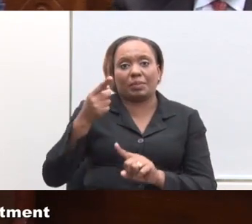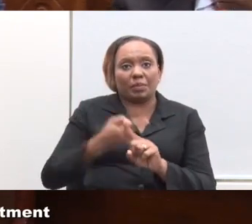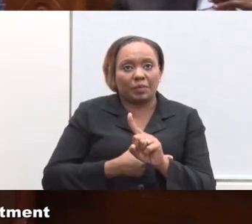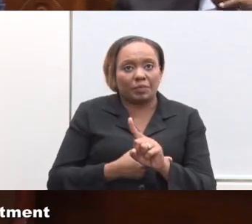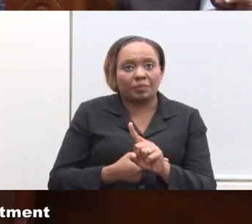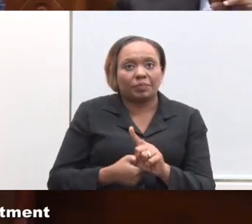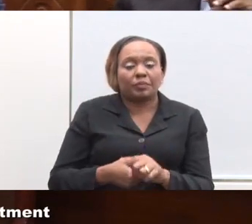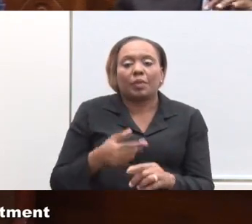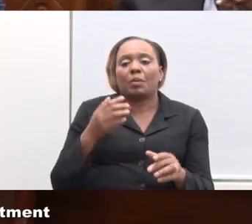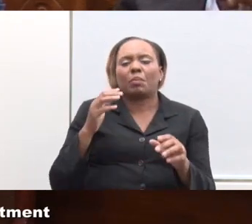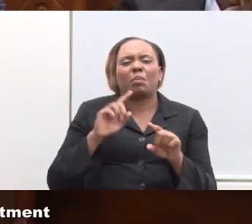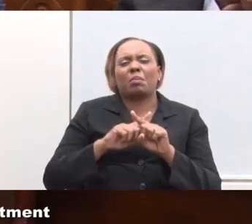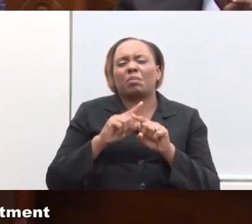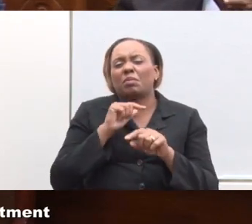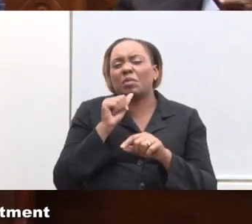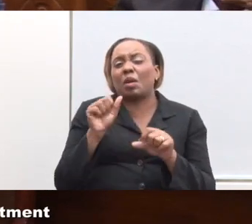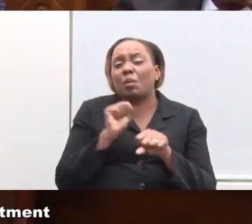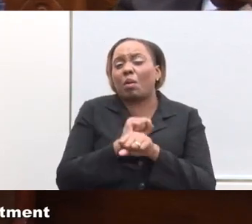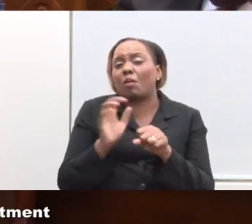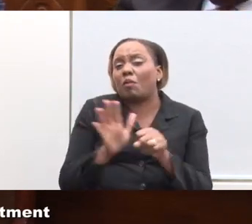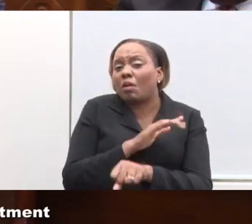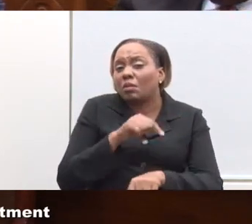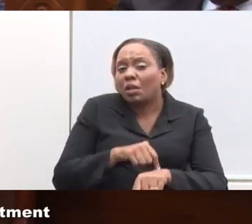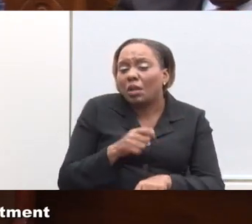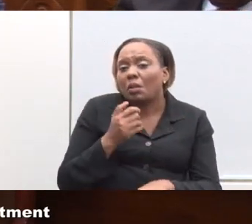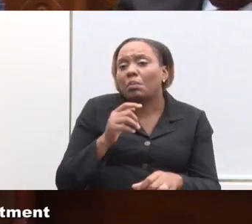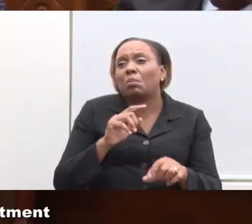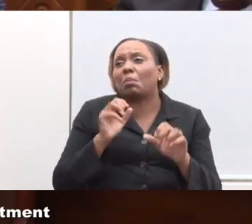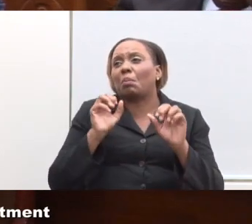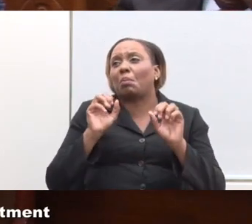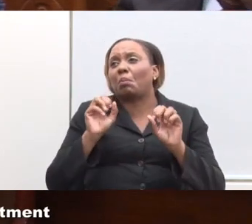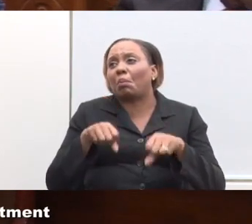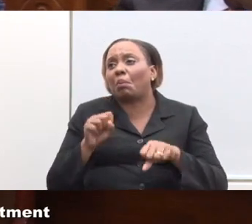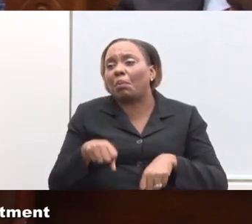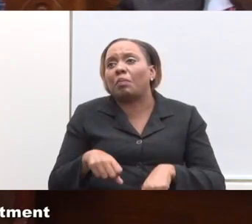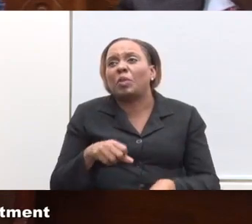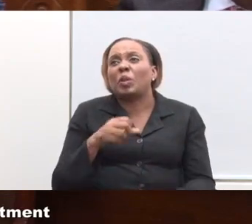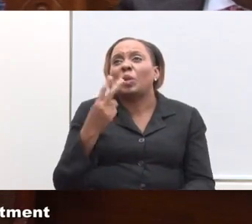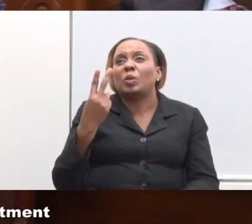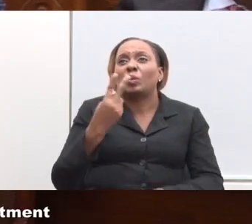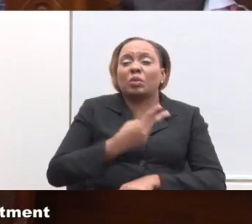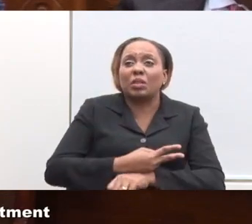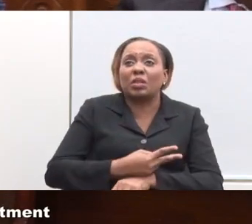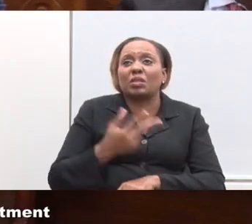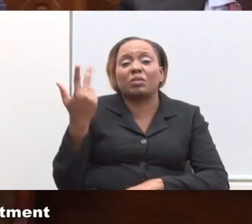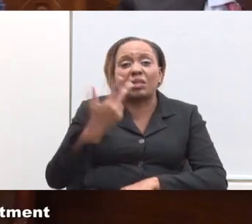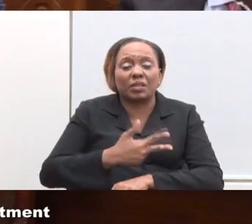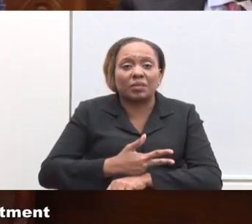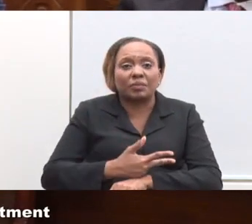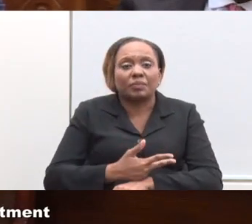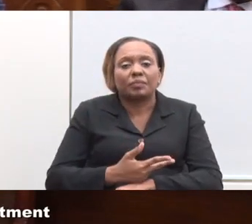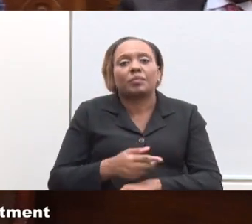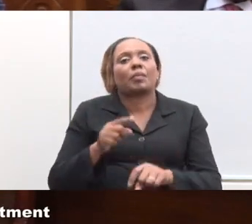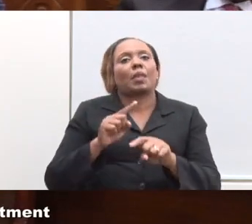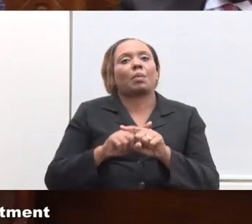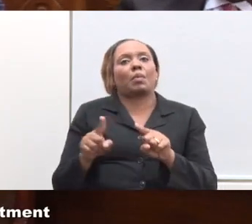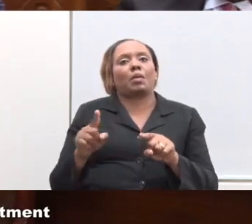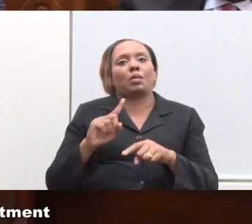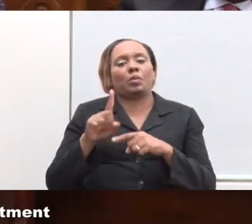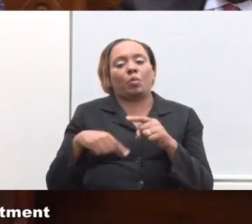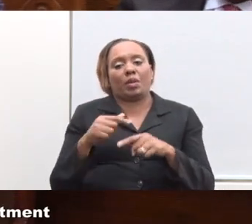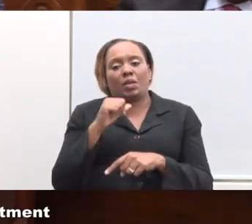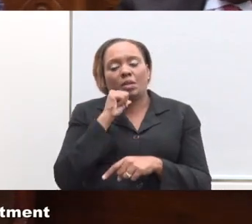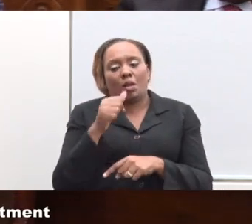on a 3-day week, a 4-day week, a 2-day week. But the days that they are not paying for them, the